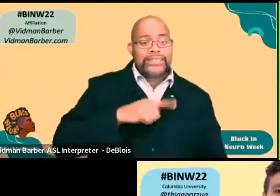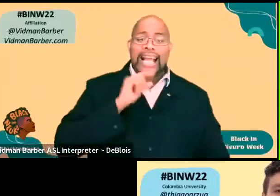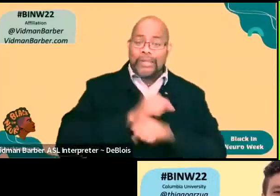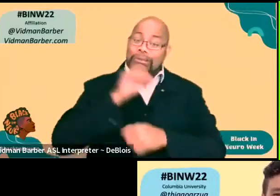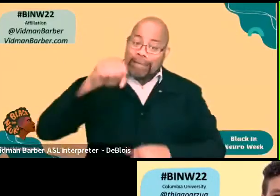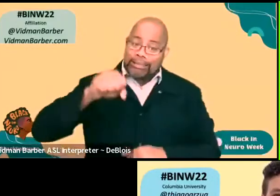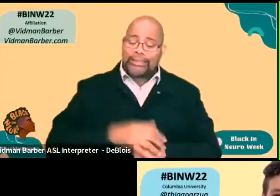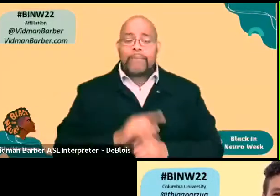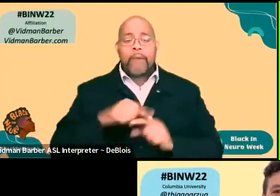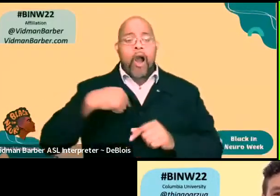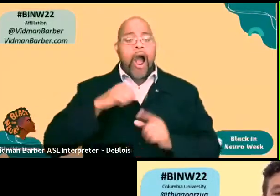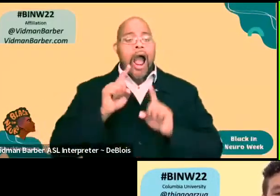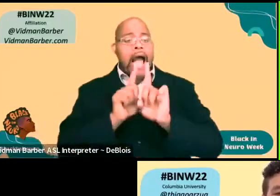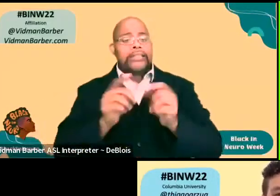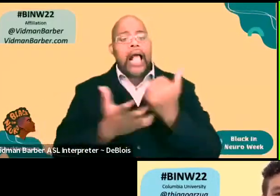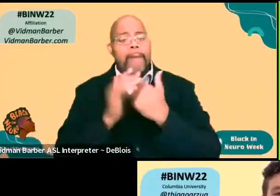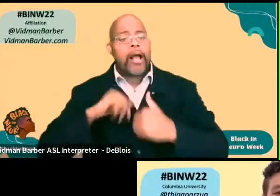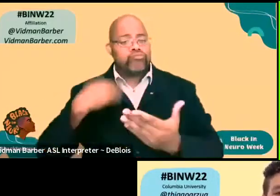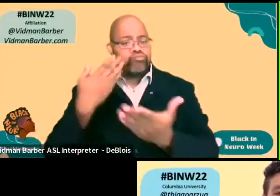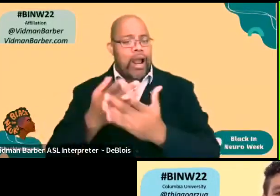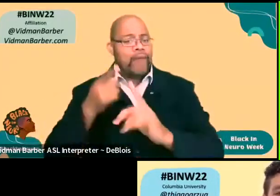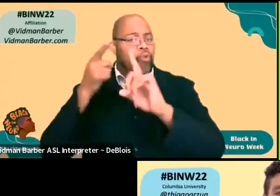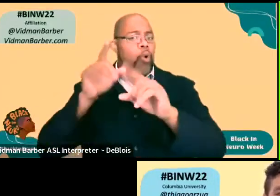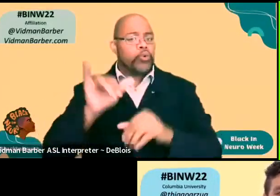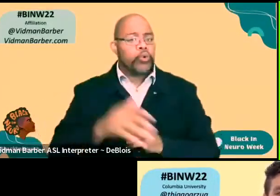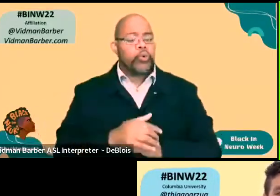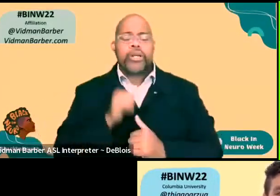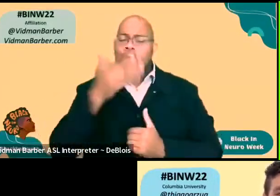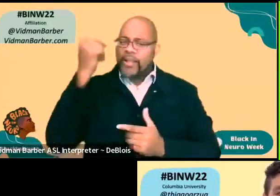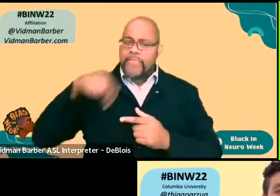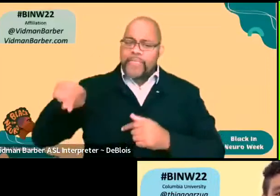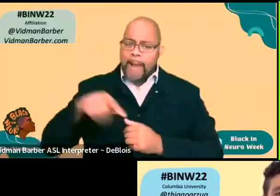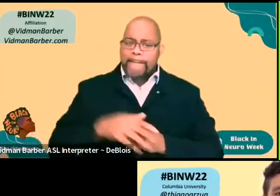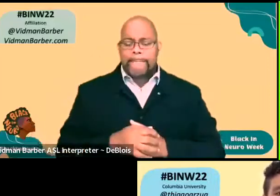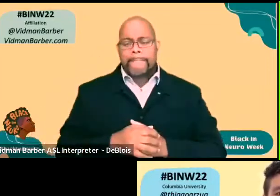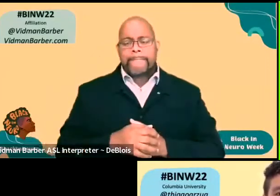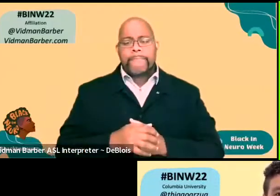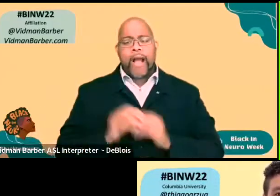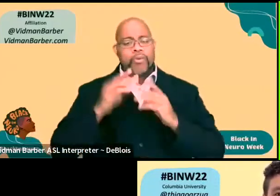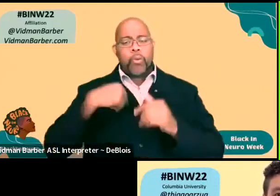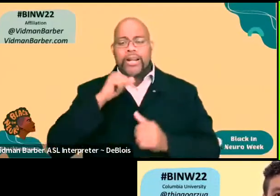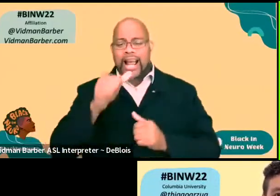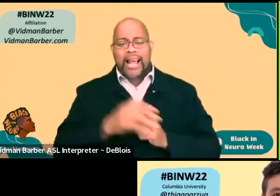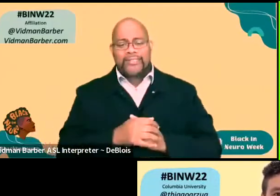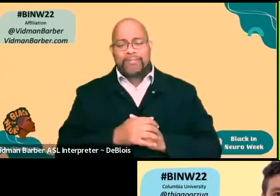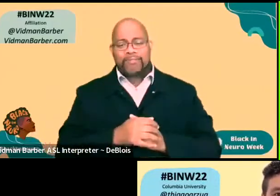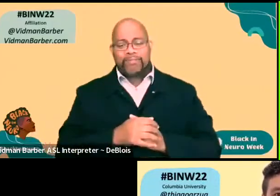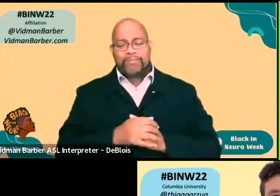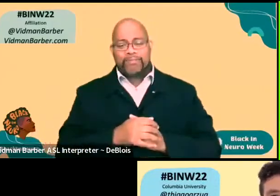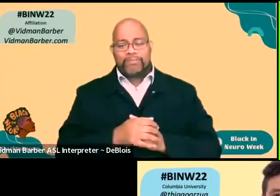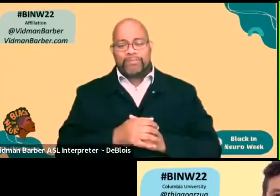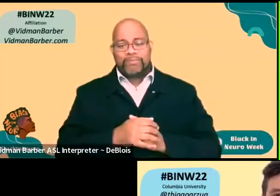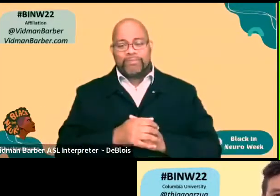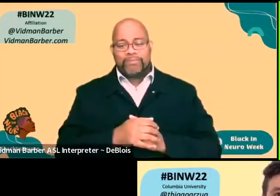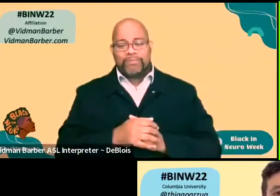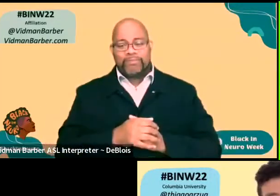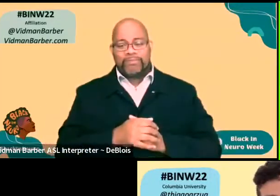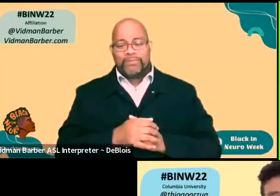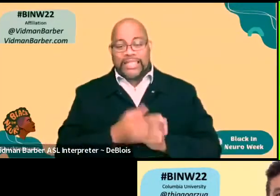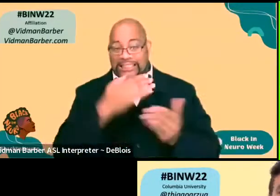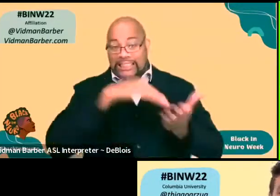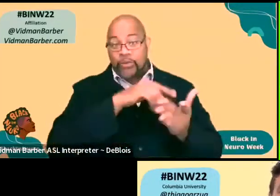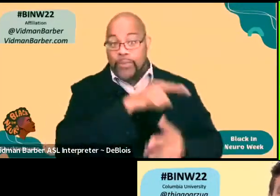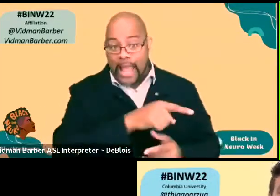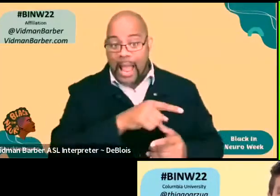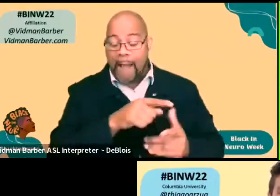yes, our allies help us get there too. And so let's not forget them. Obviously, we're not going to like center them necessarily, but